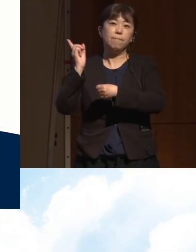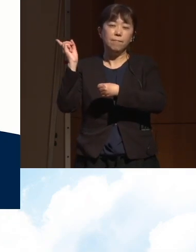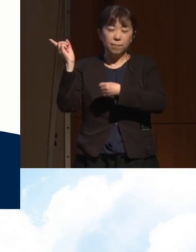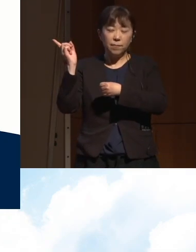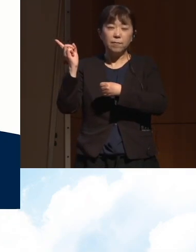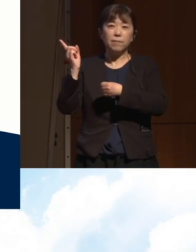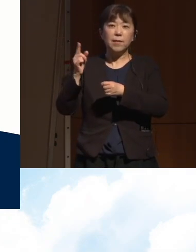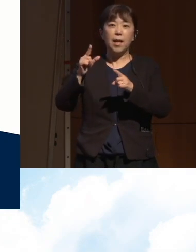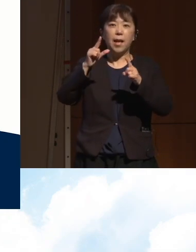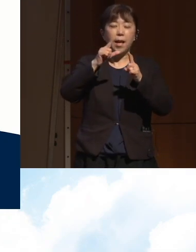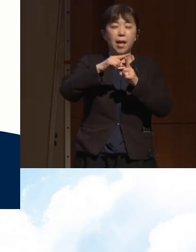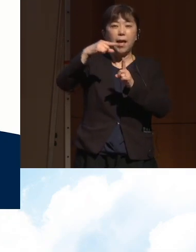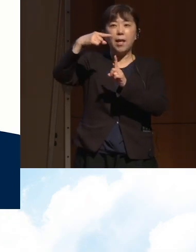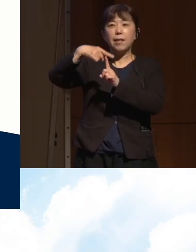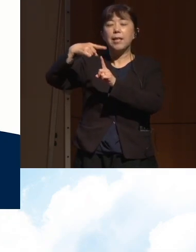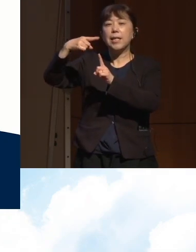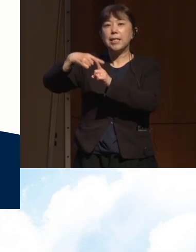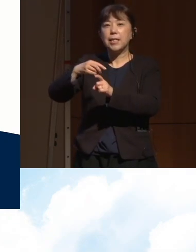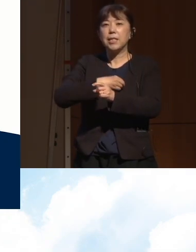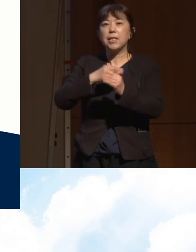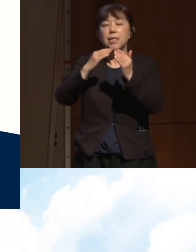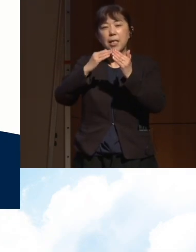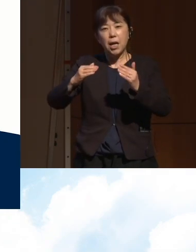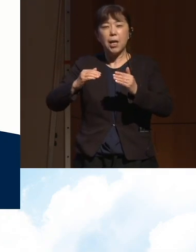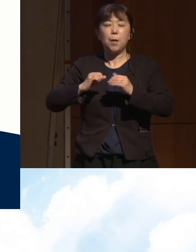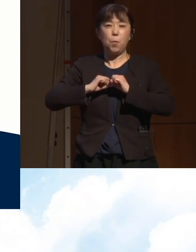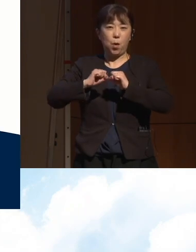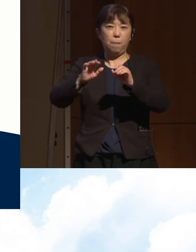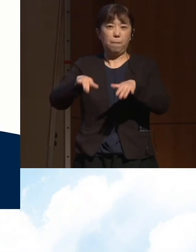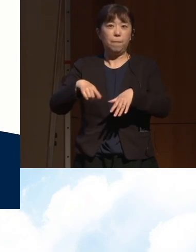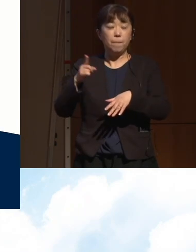were able to roll out with the vaccine in just 10